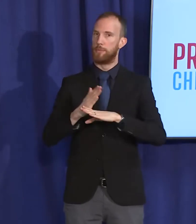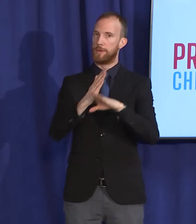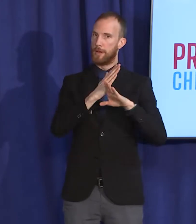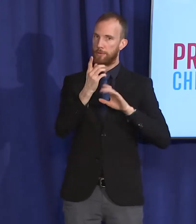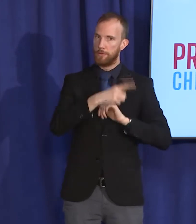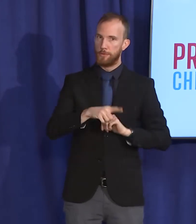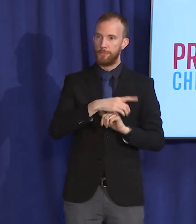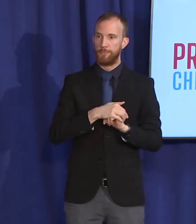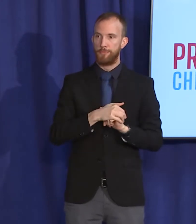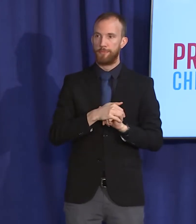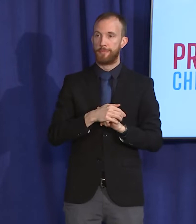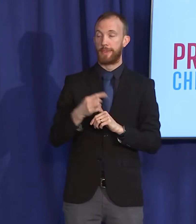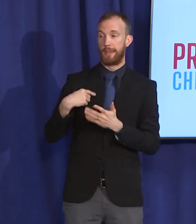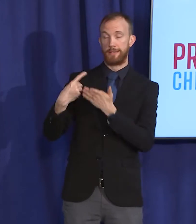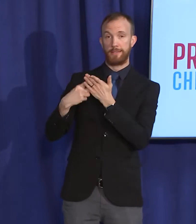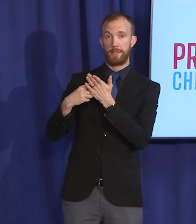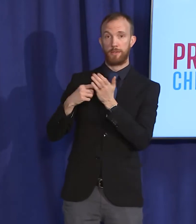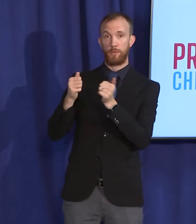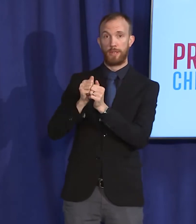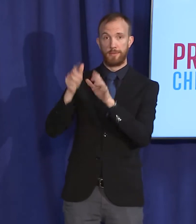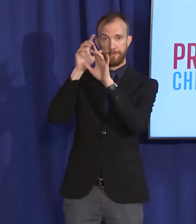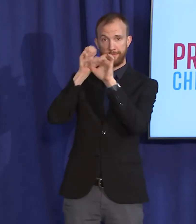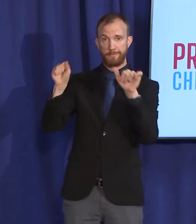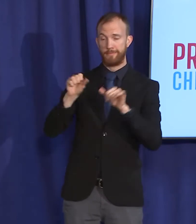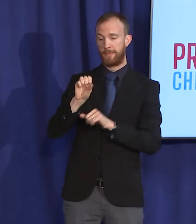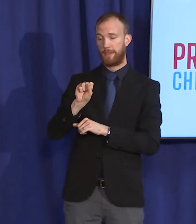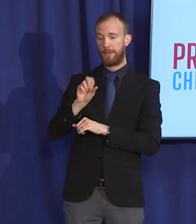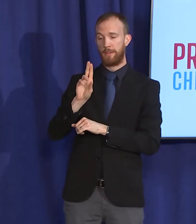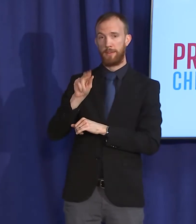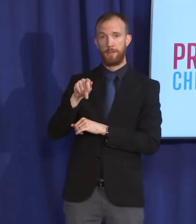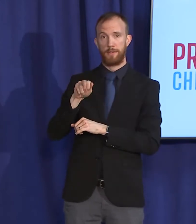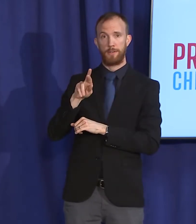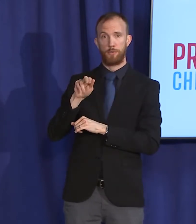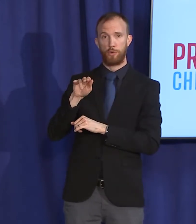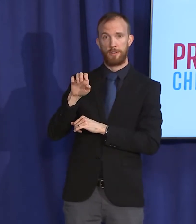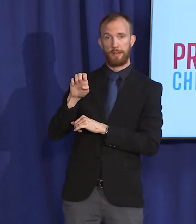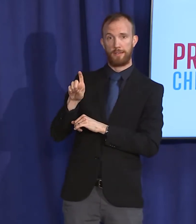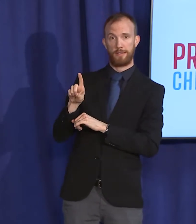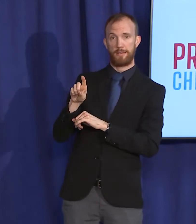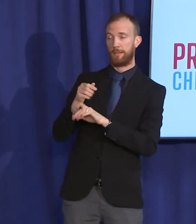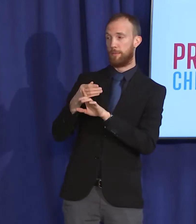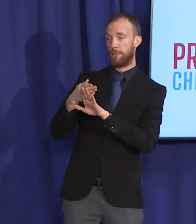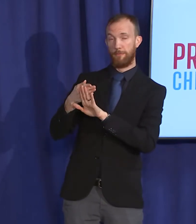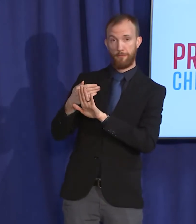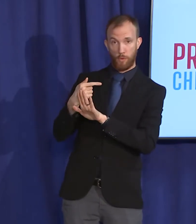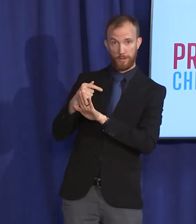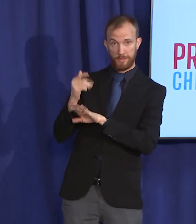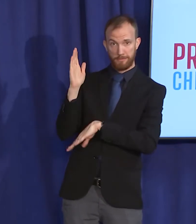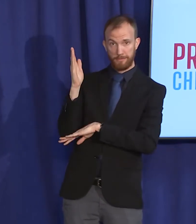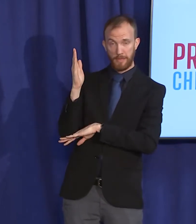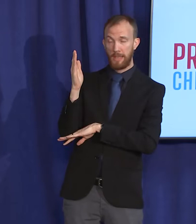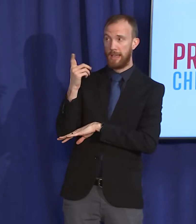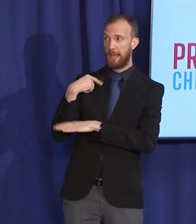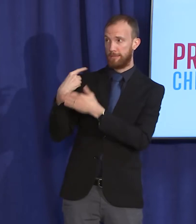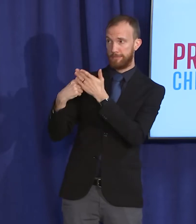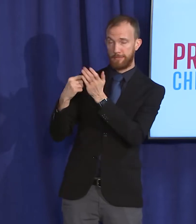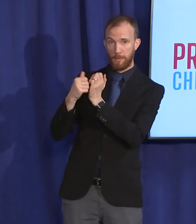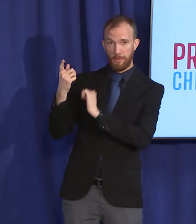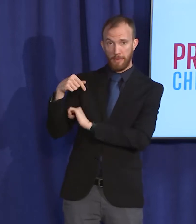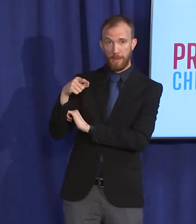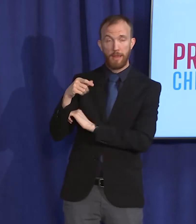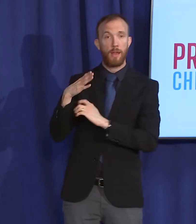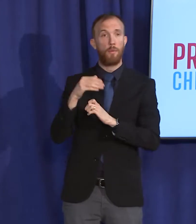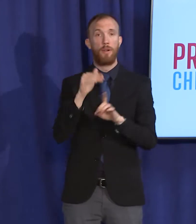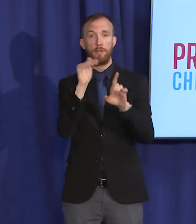with the superintendent right before this press conference. And I want to remind folks, and hopefully this will be of some